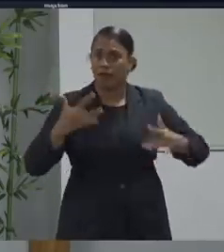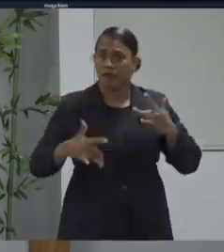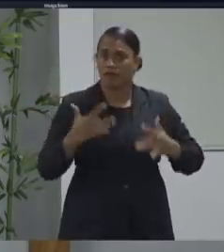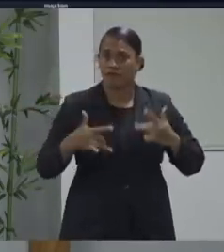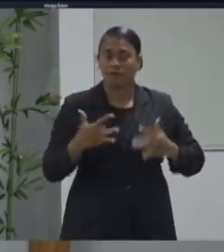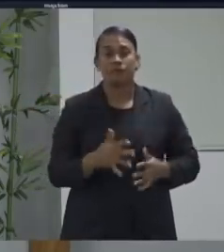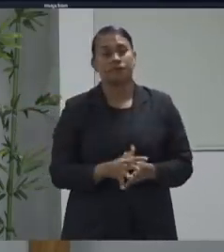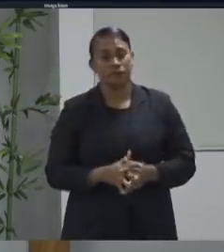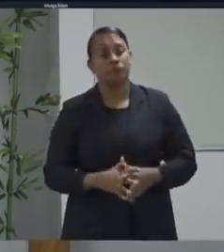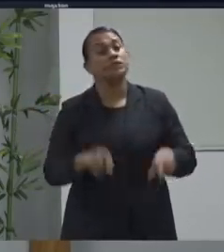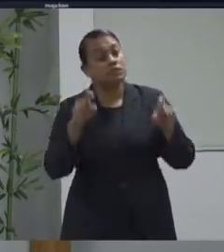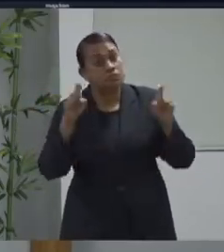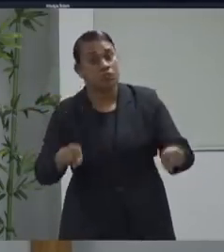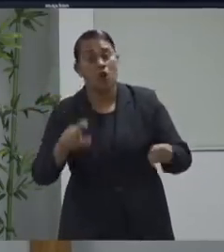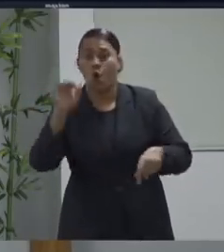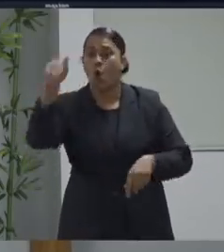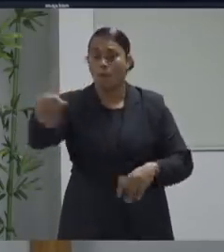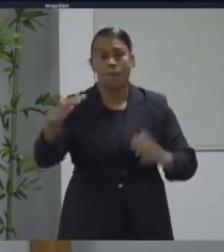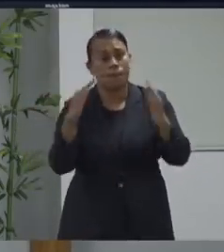Chikuivale, mendambula kedikina.